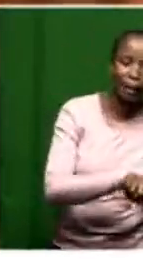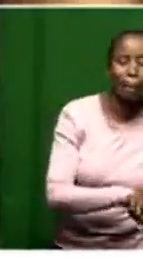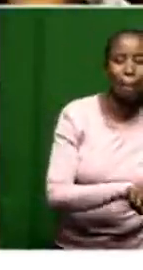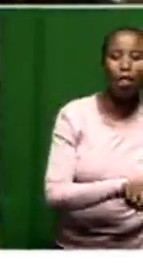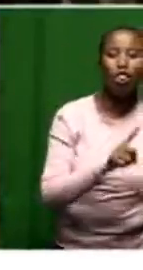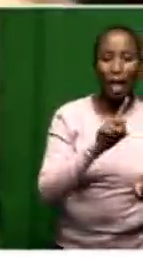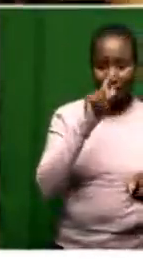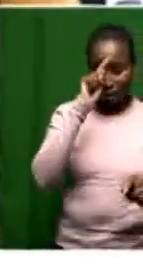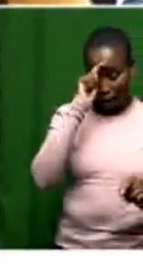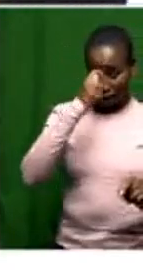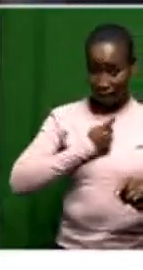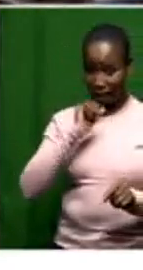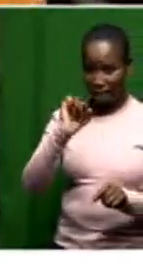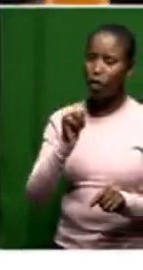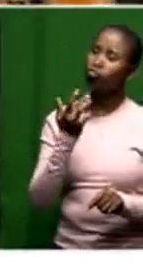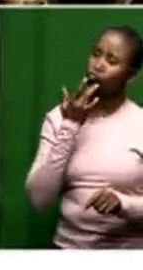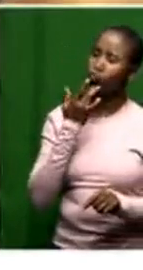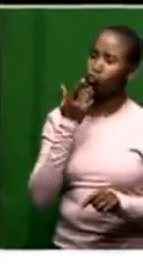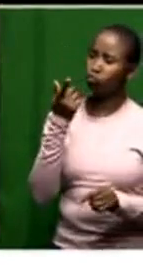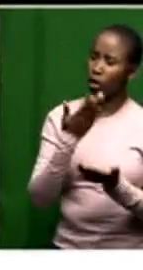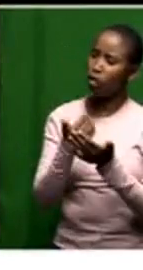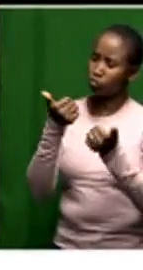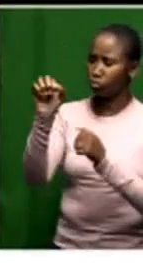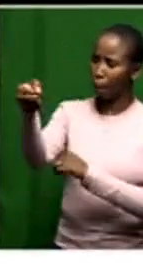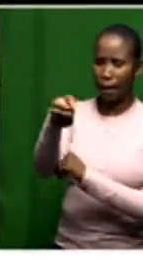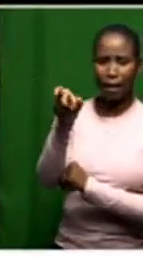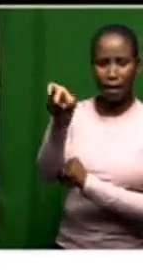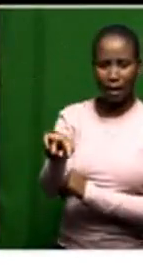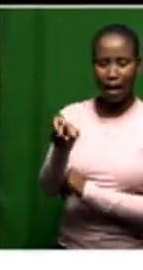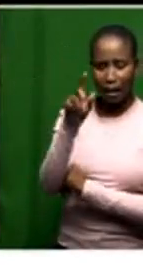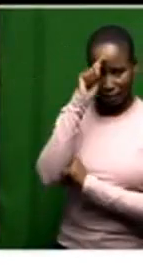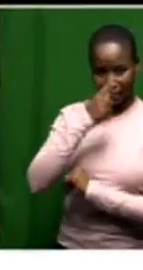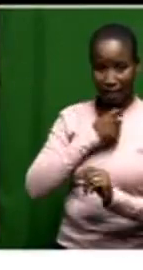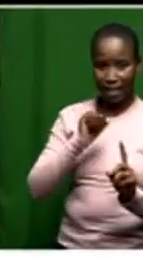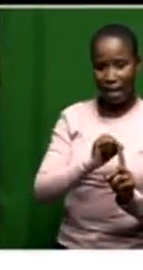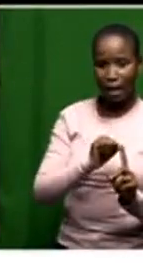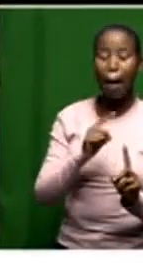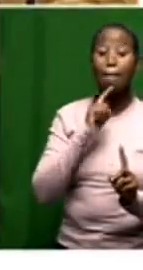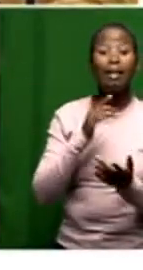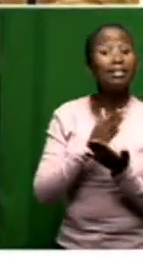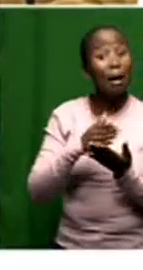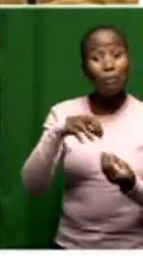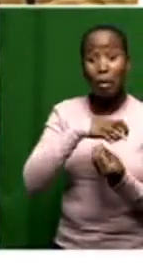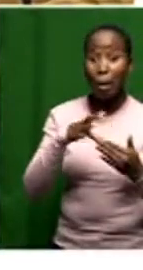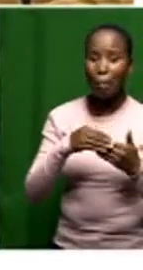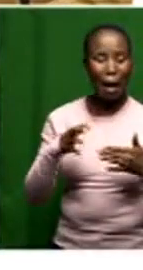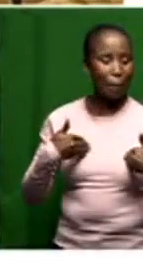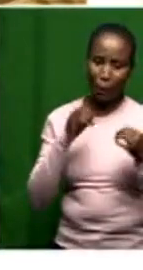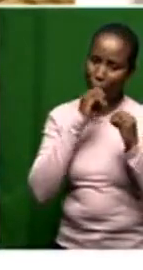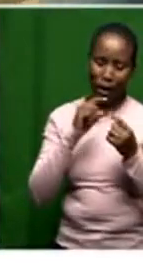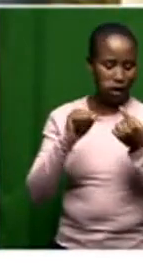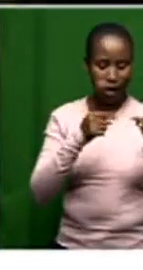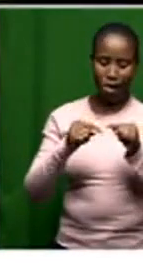son as her preferred successor to the AmaZulu throne, much to the displeasure of some family members.